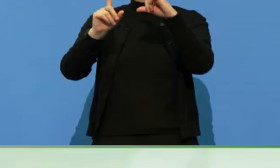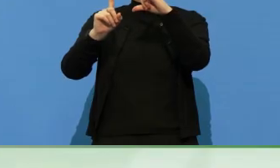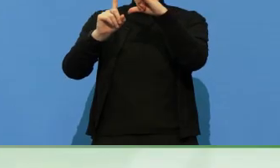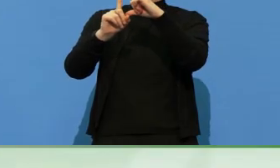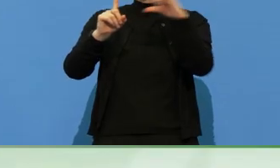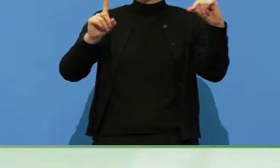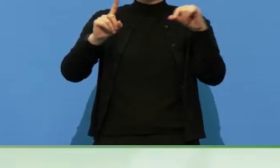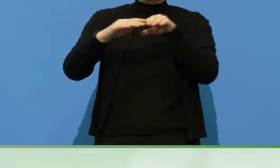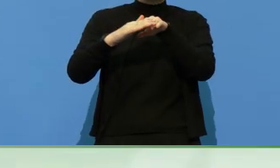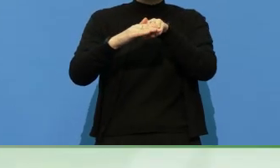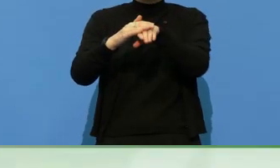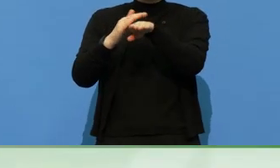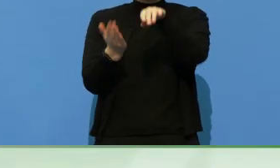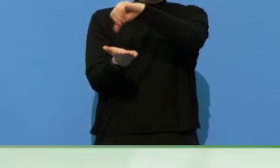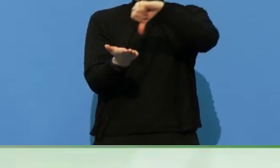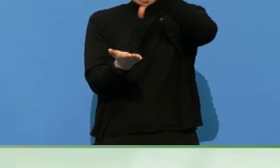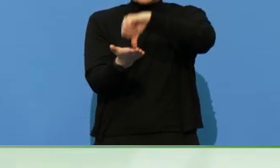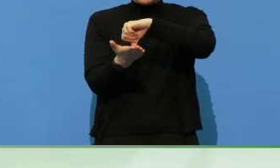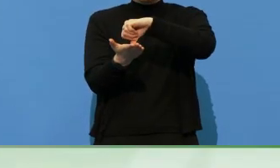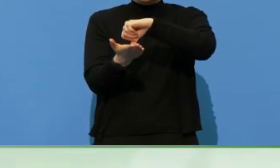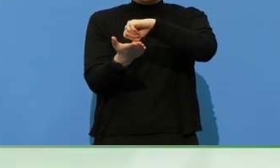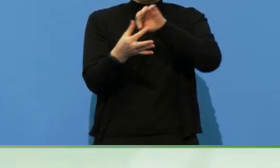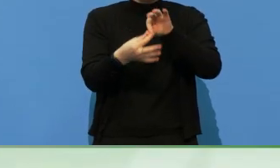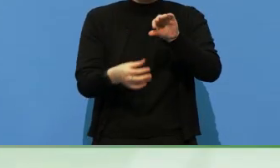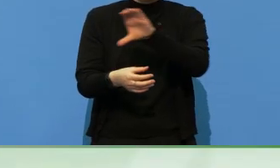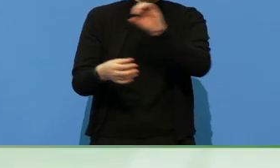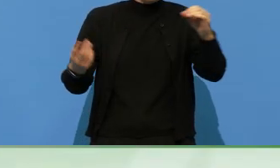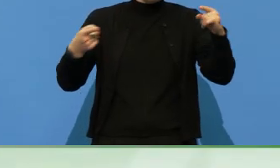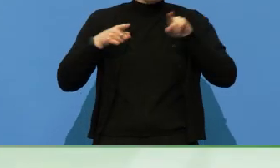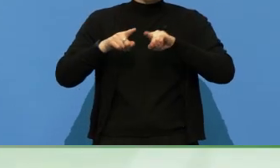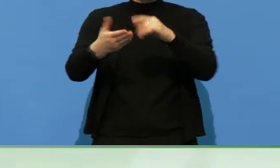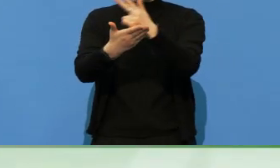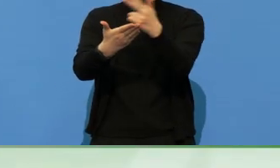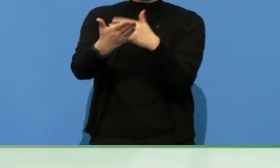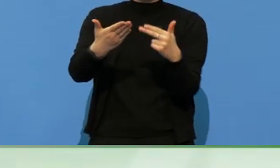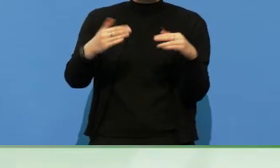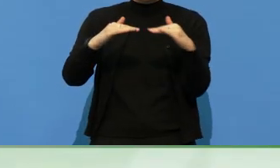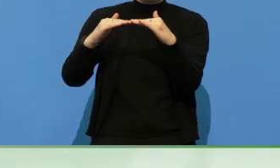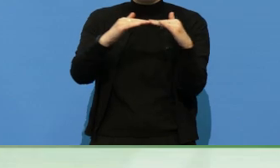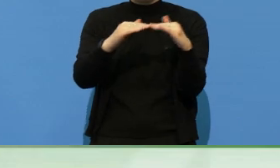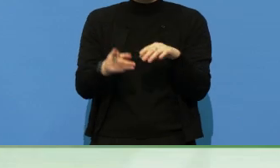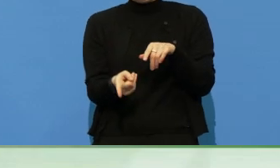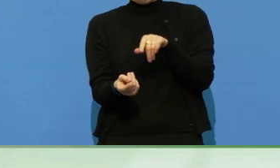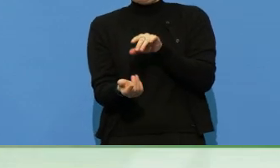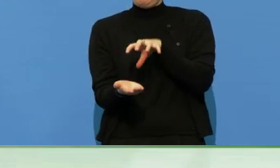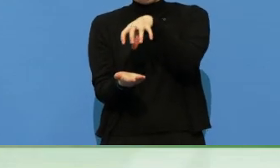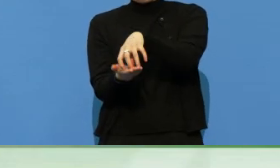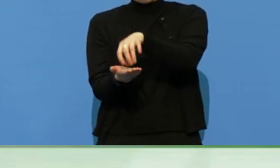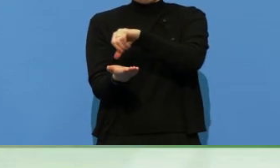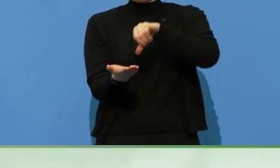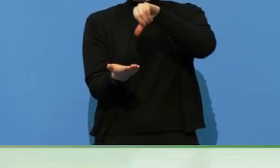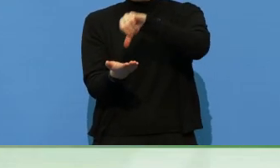center of co-design. So this digital accessibility co-design center will enable all the